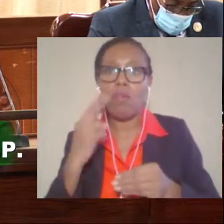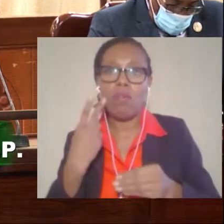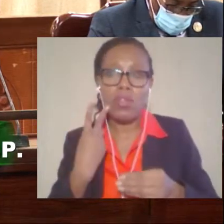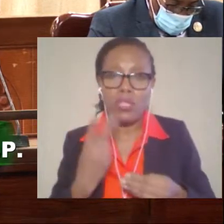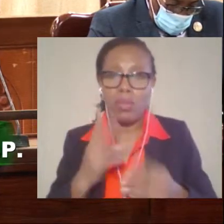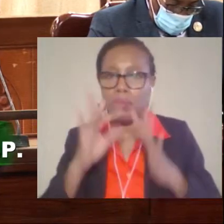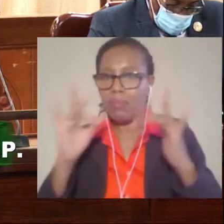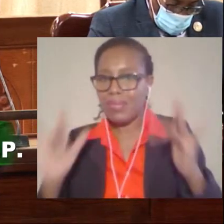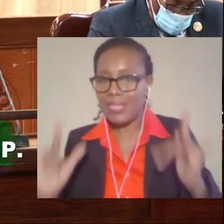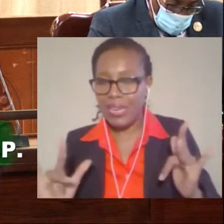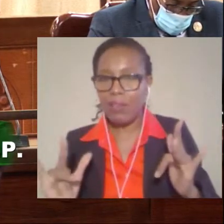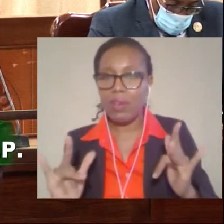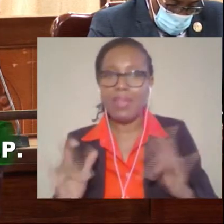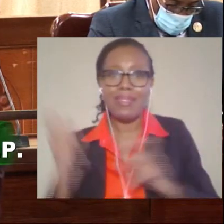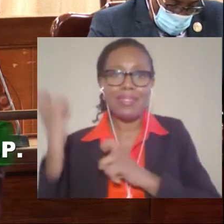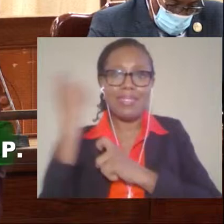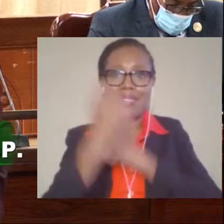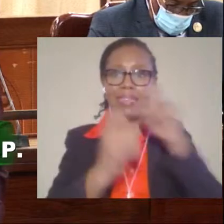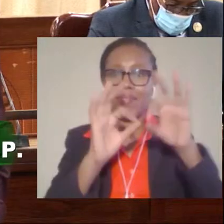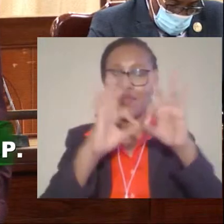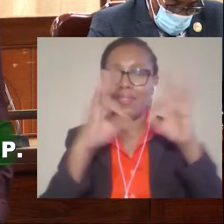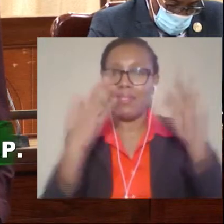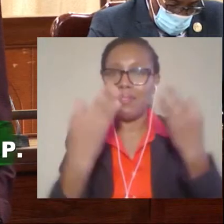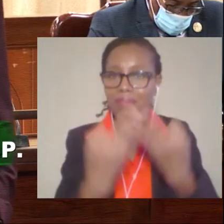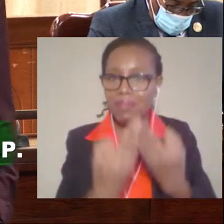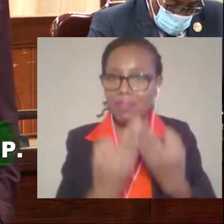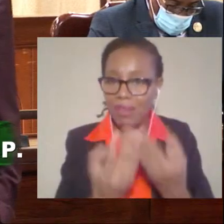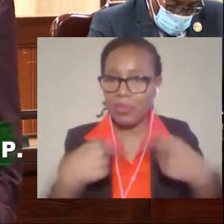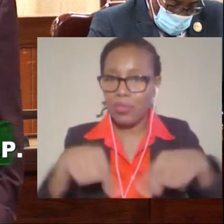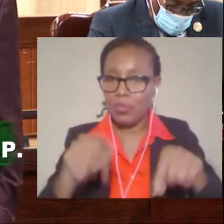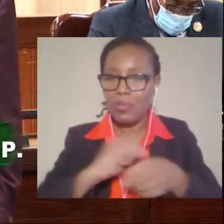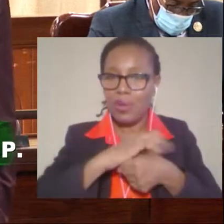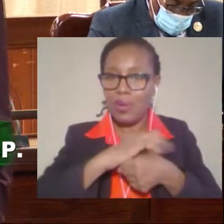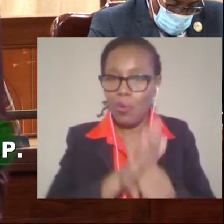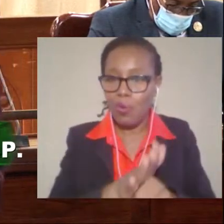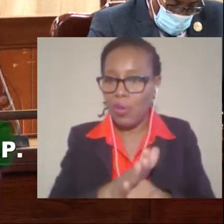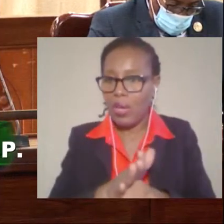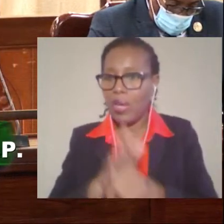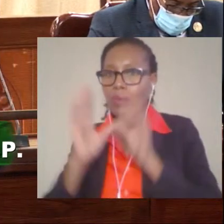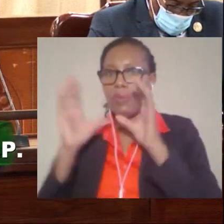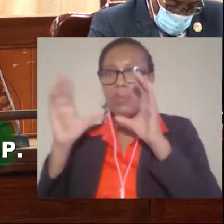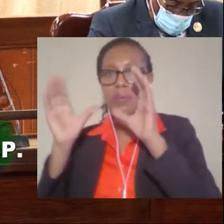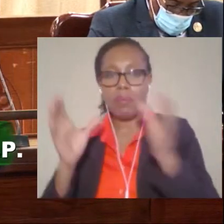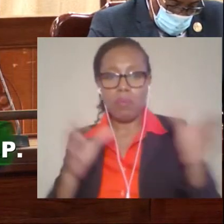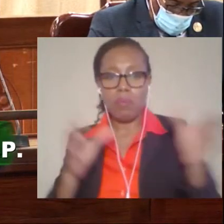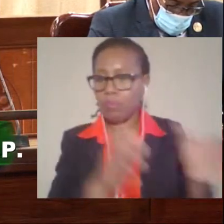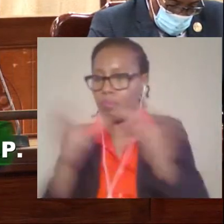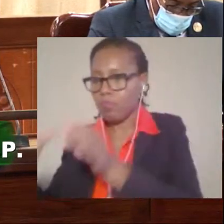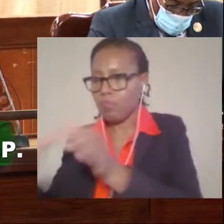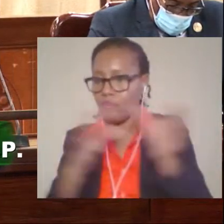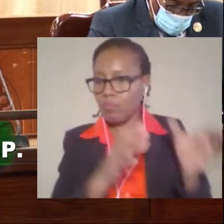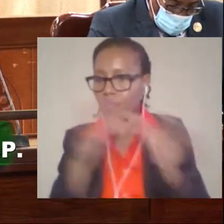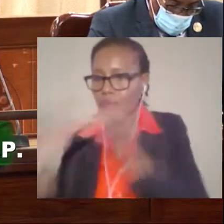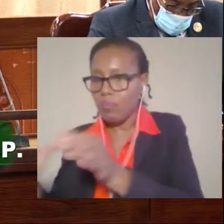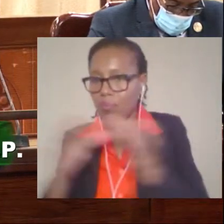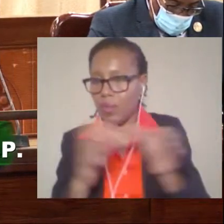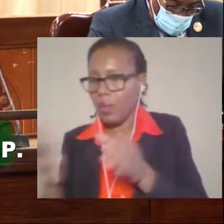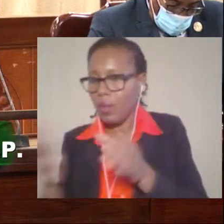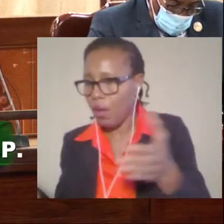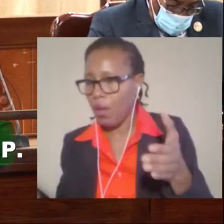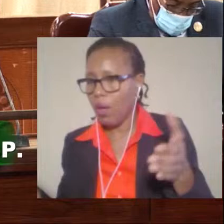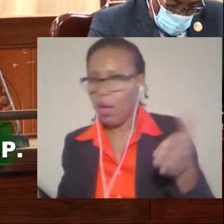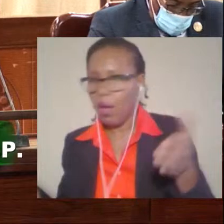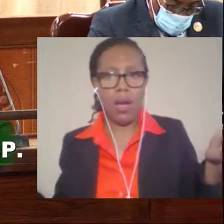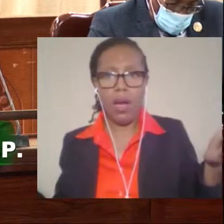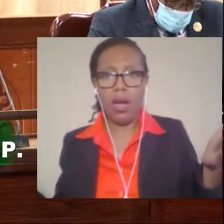I am to conclude that were there not a care package program, that discovery itself may not have been made even at this